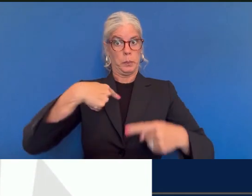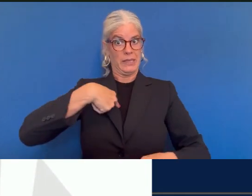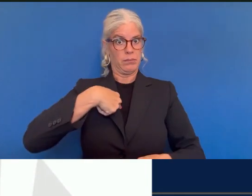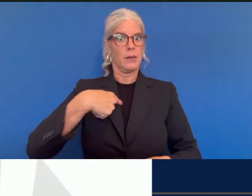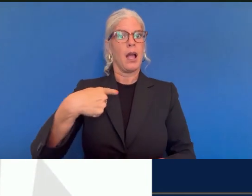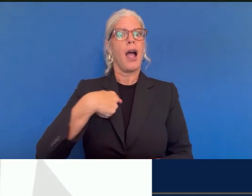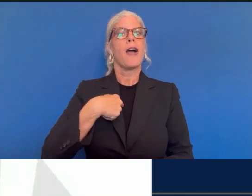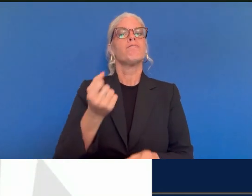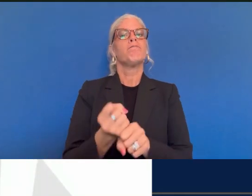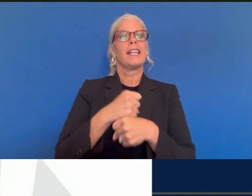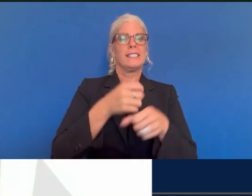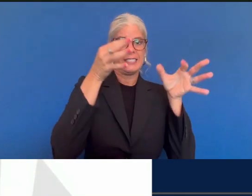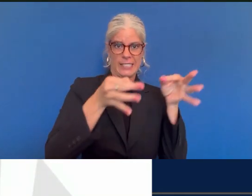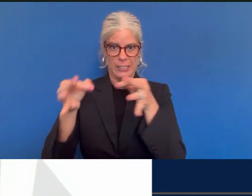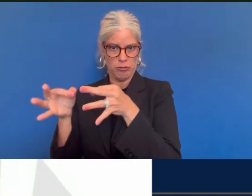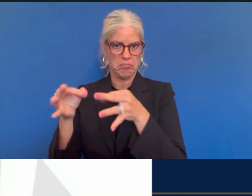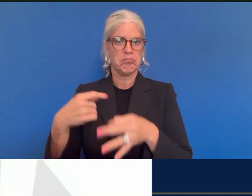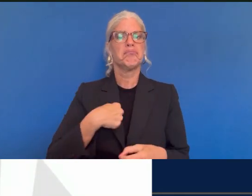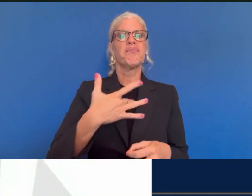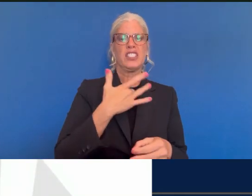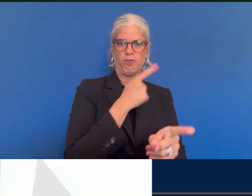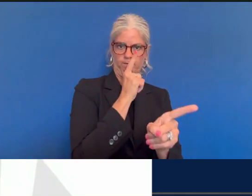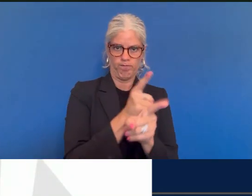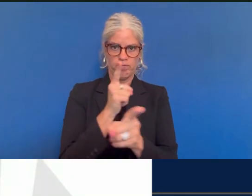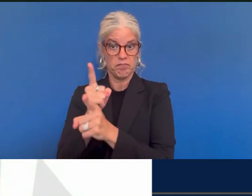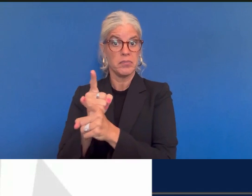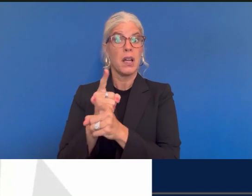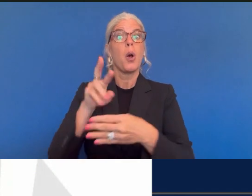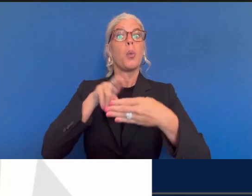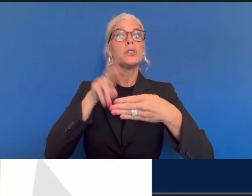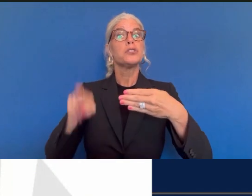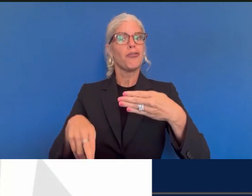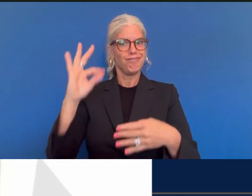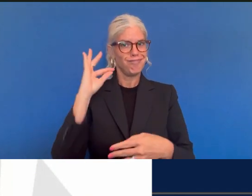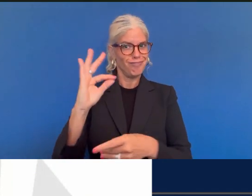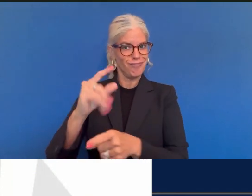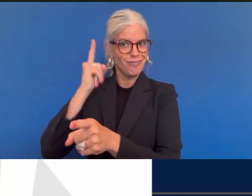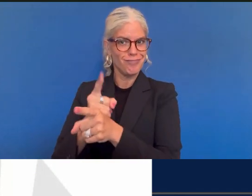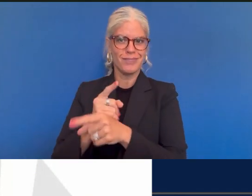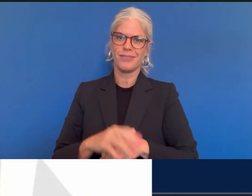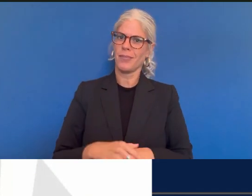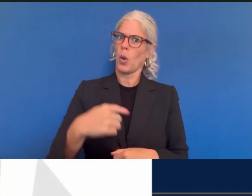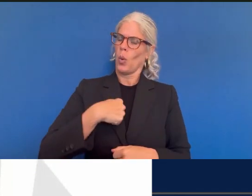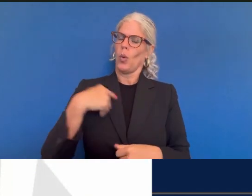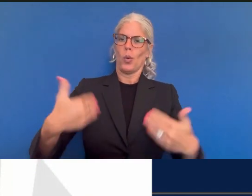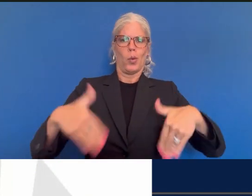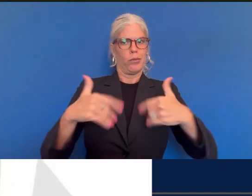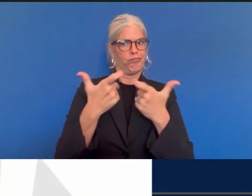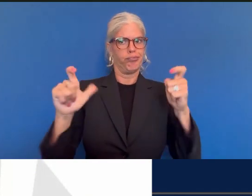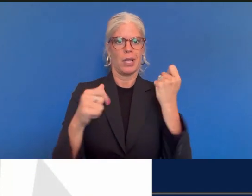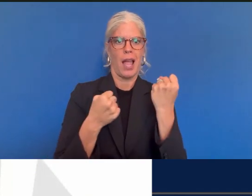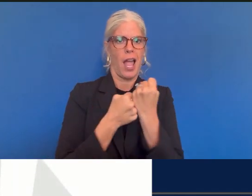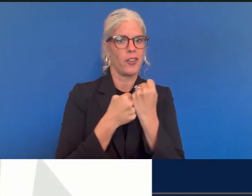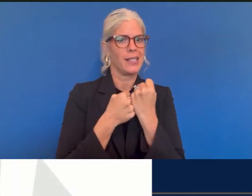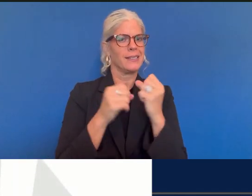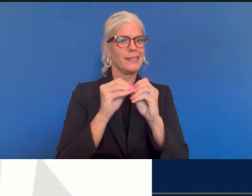me. I'm a huge advocate in many areas. The biggest area is women's health, which, as